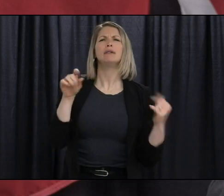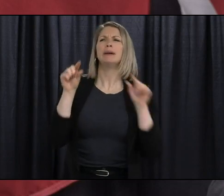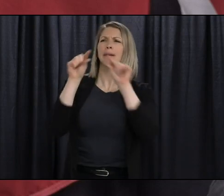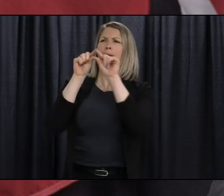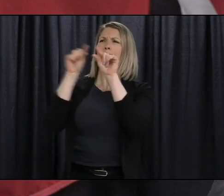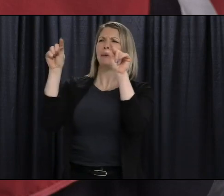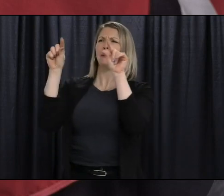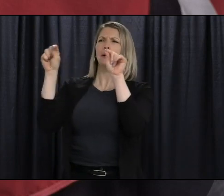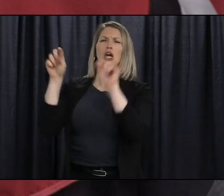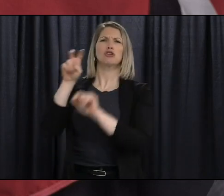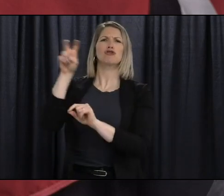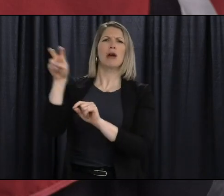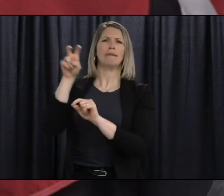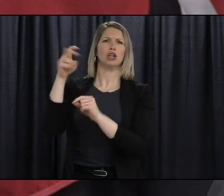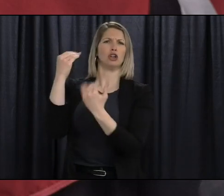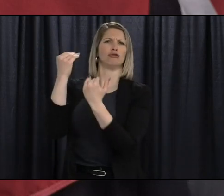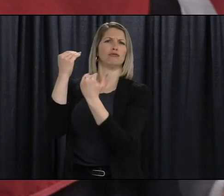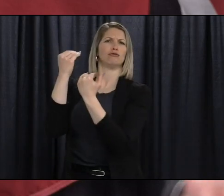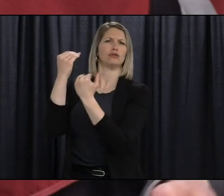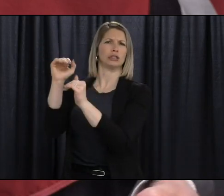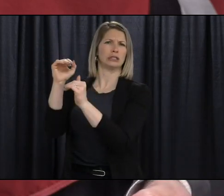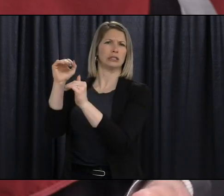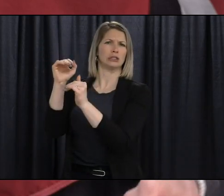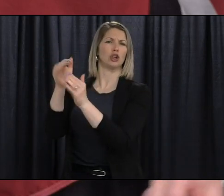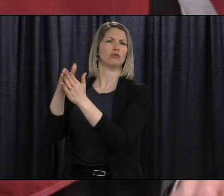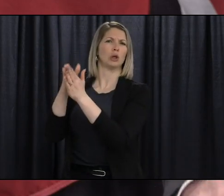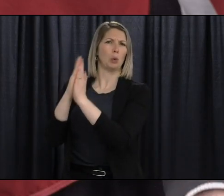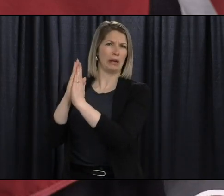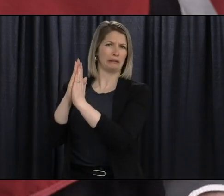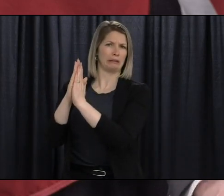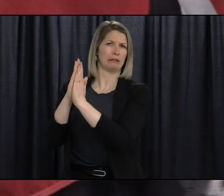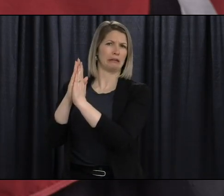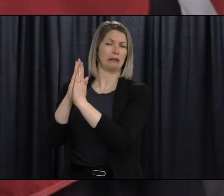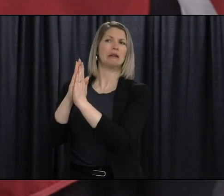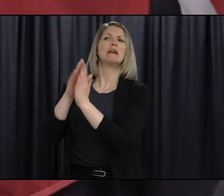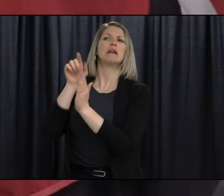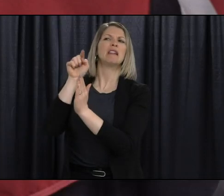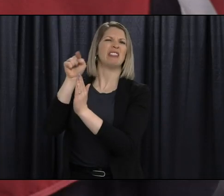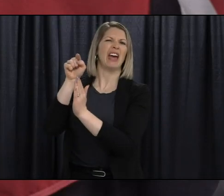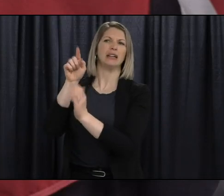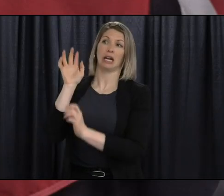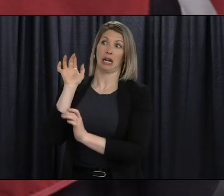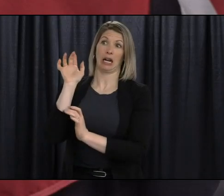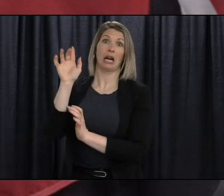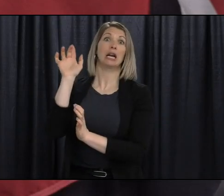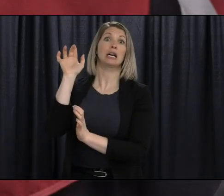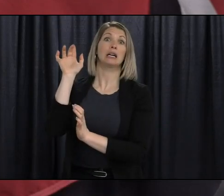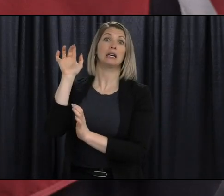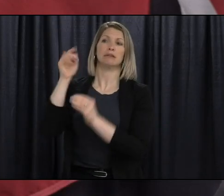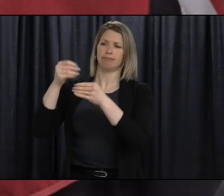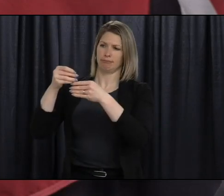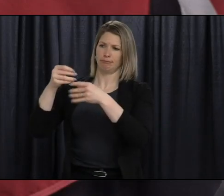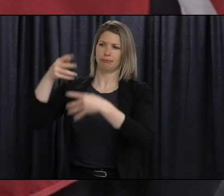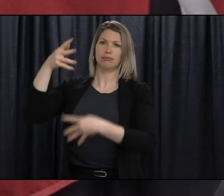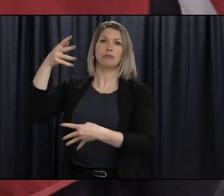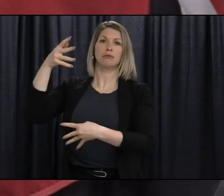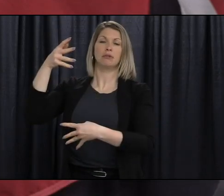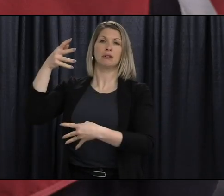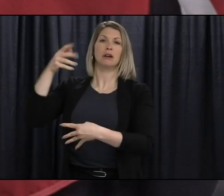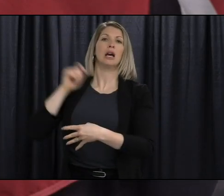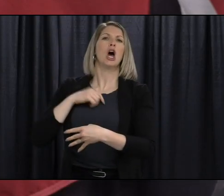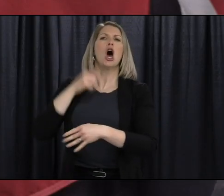Exemption Request. The application is there on the COVID website. You'll find it under the heading of Public Health